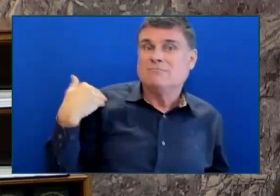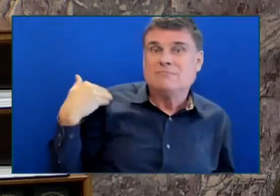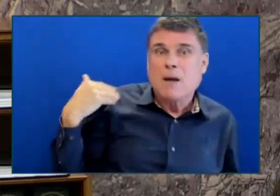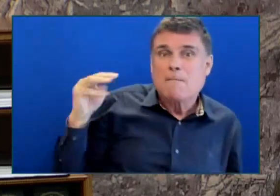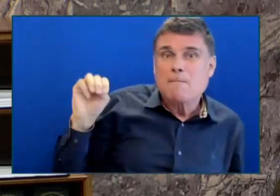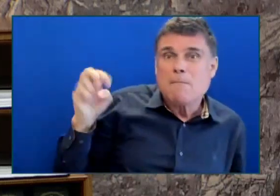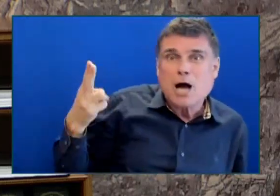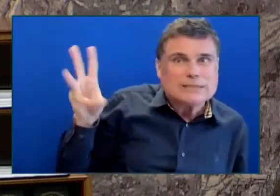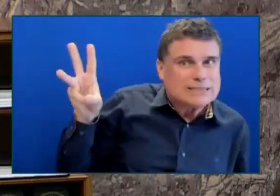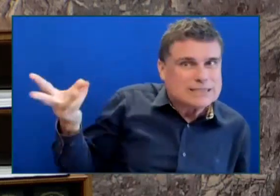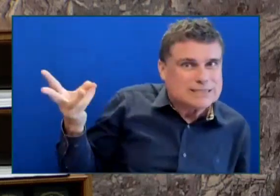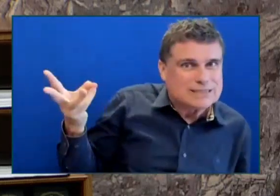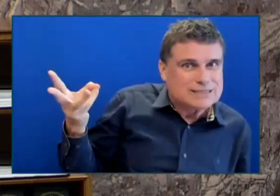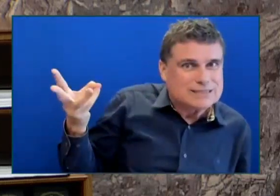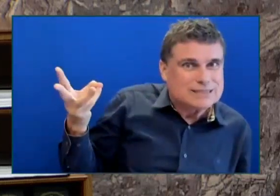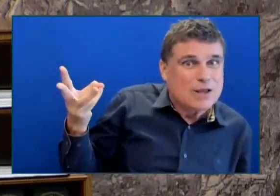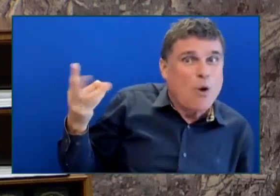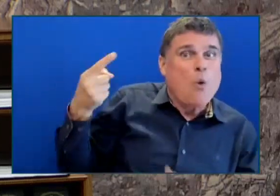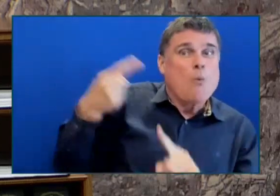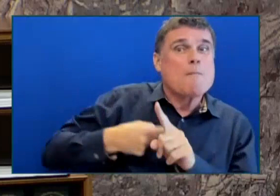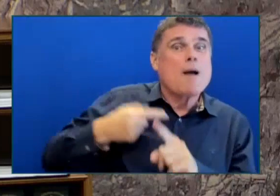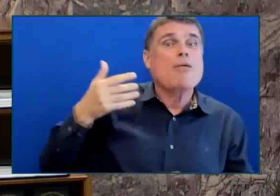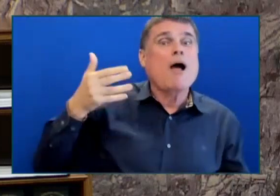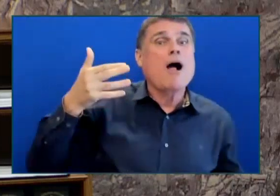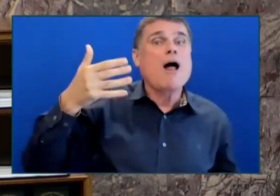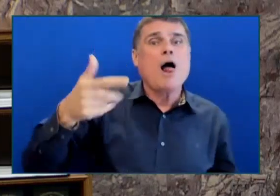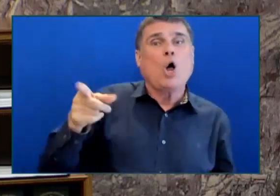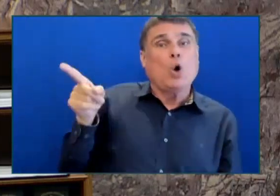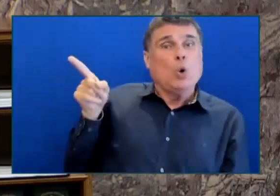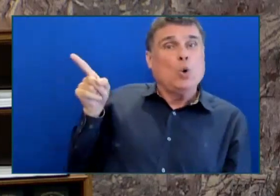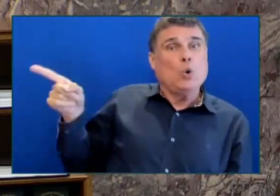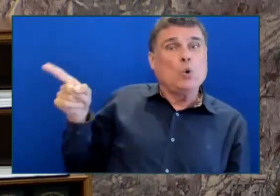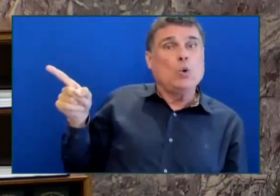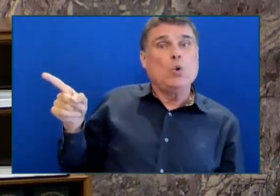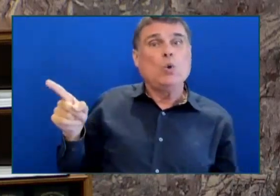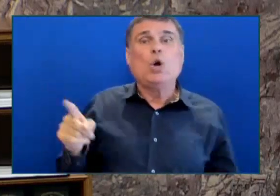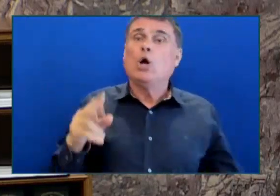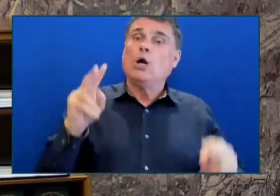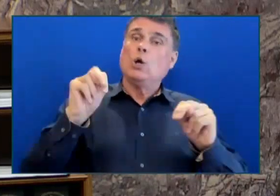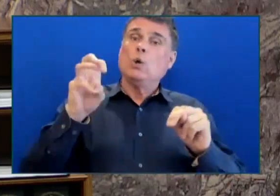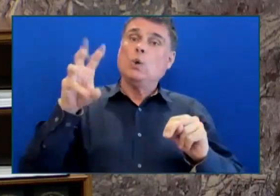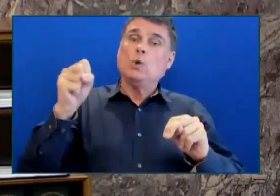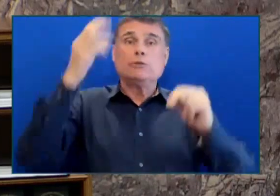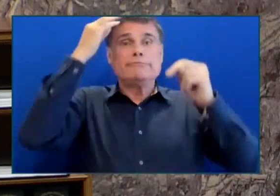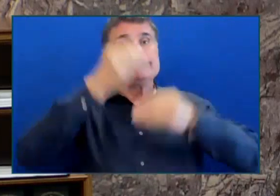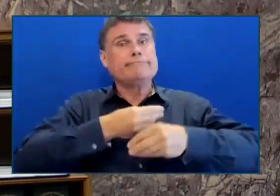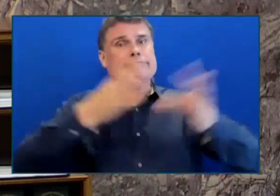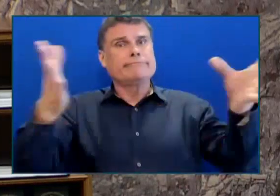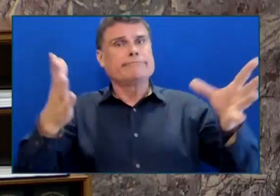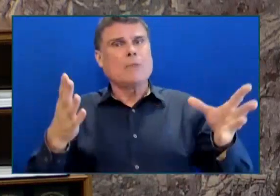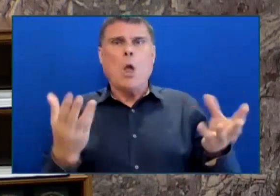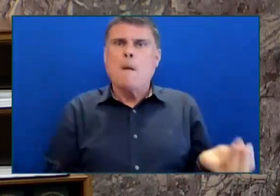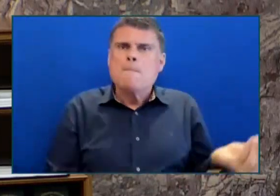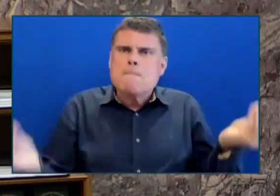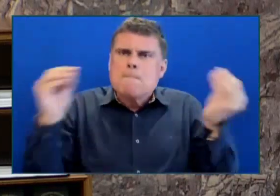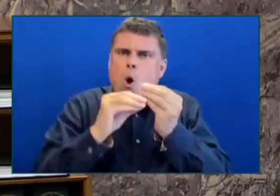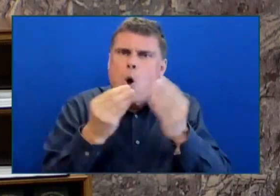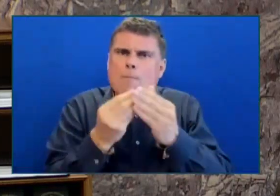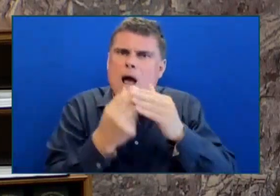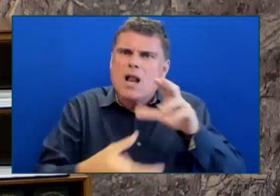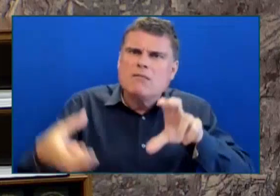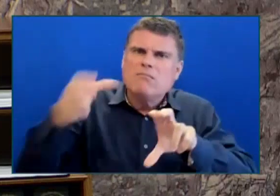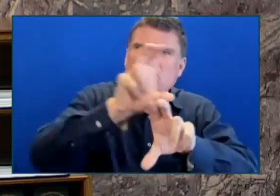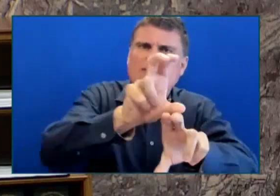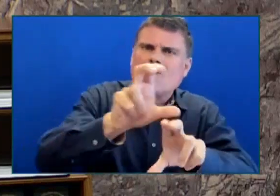release announcing more funding to Atira to manage the Gastown building on Water Street, with wonderful quotes from the minister